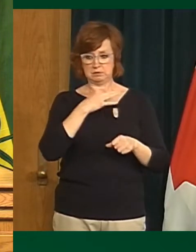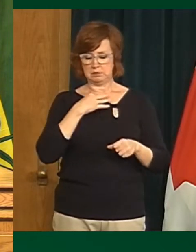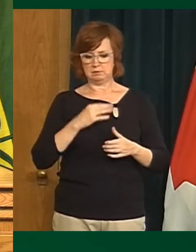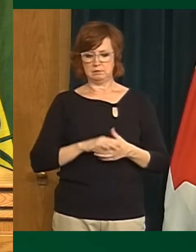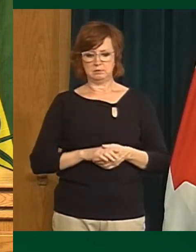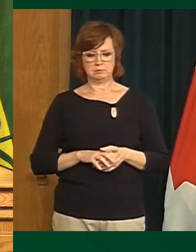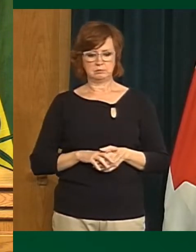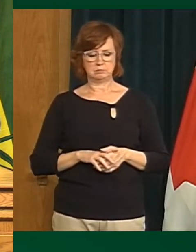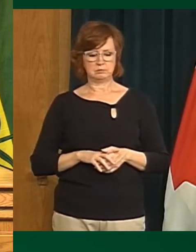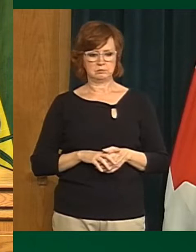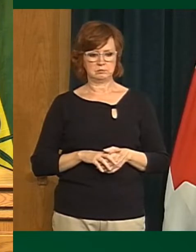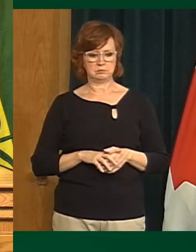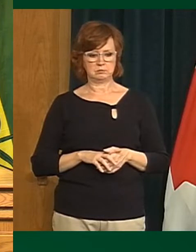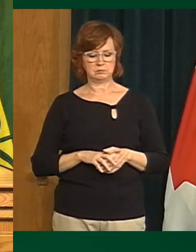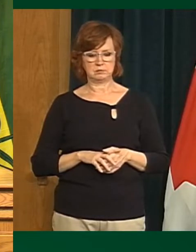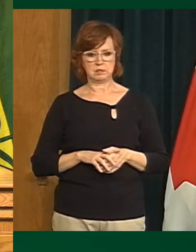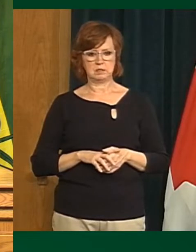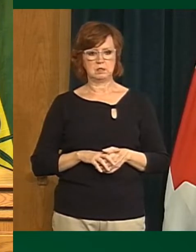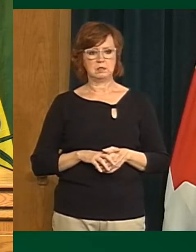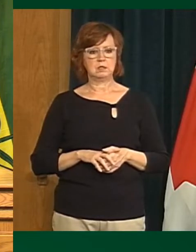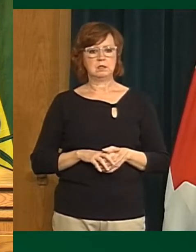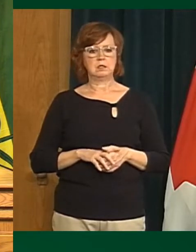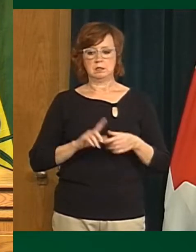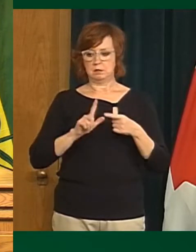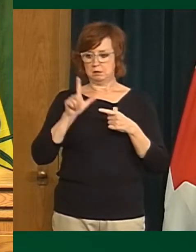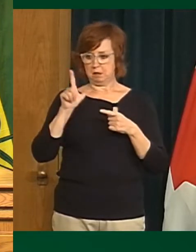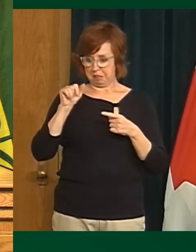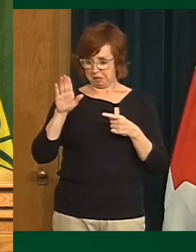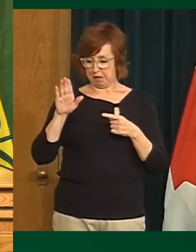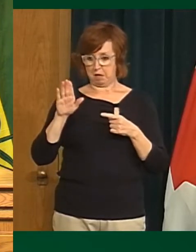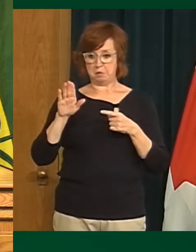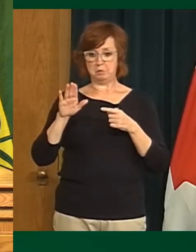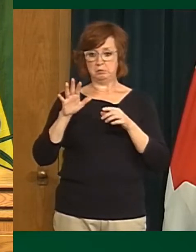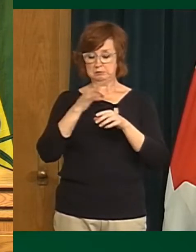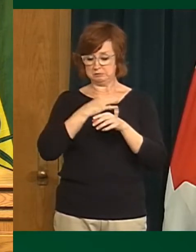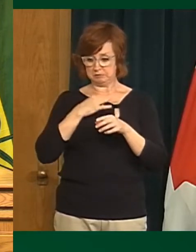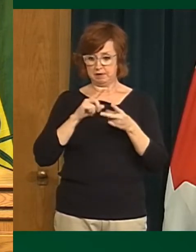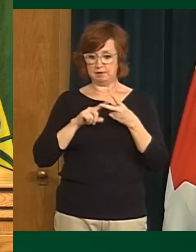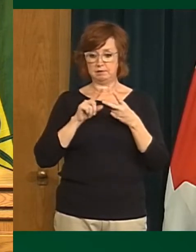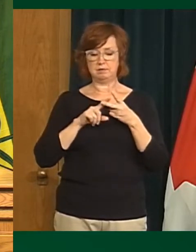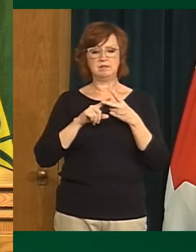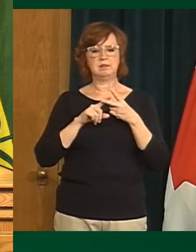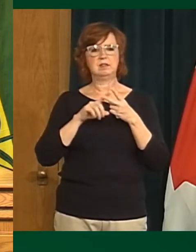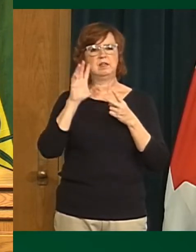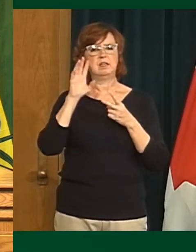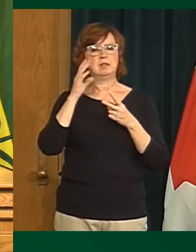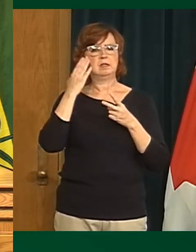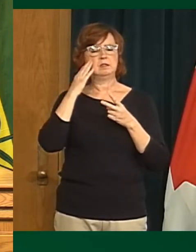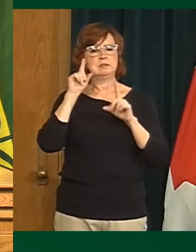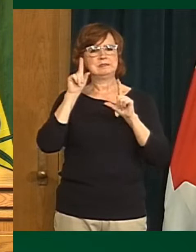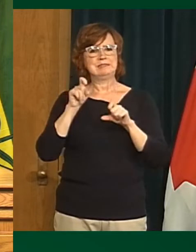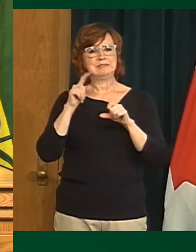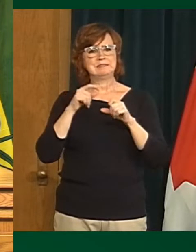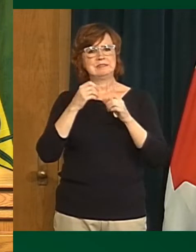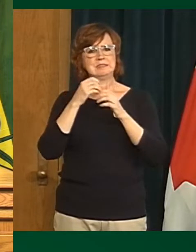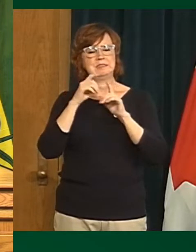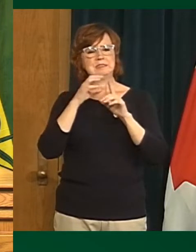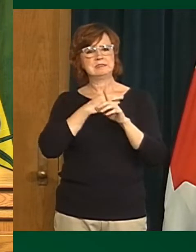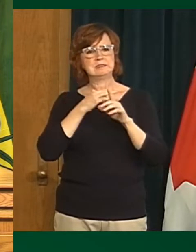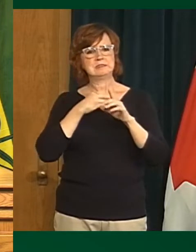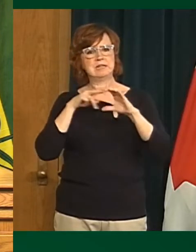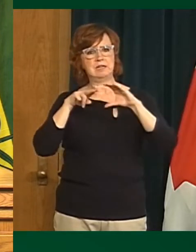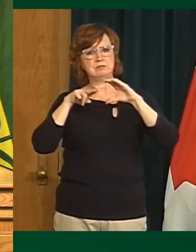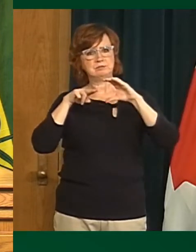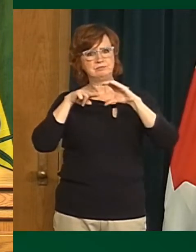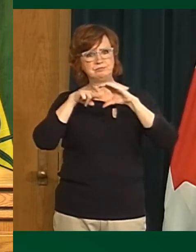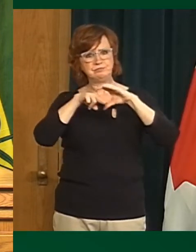and diagnostic imaging technologists, as well as nursing staff. So those facilities are staffed, but as we cohort the